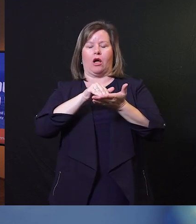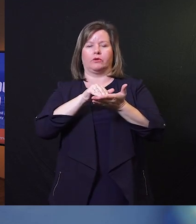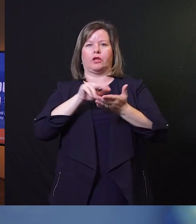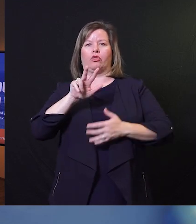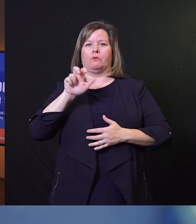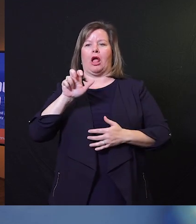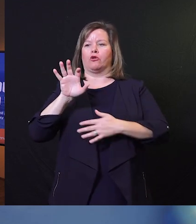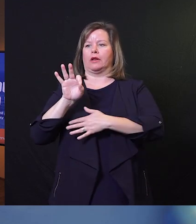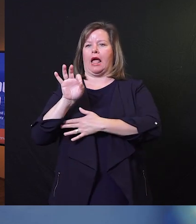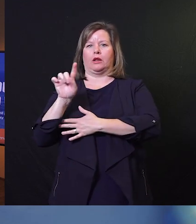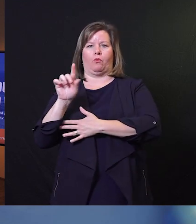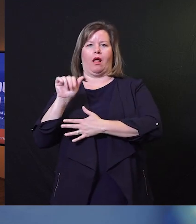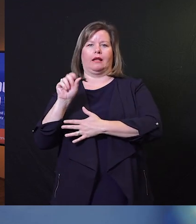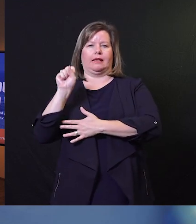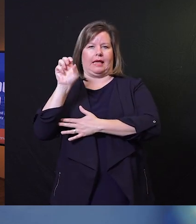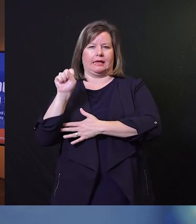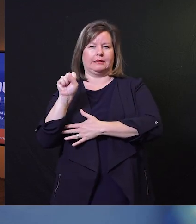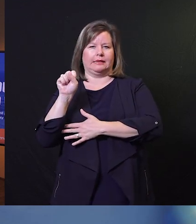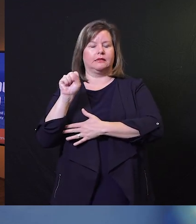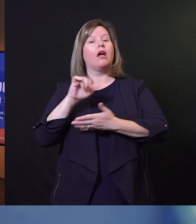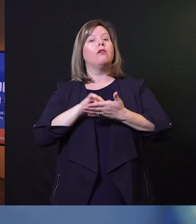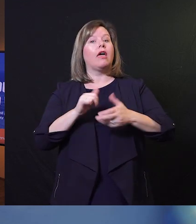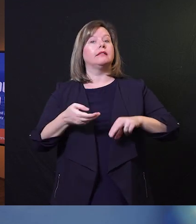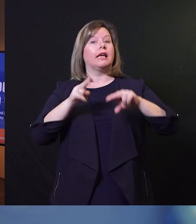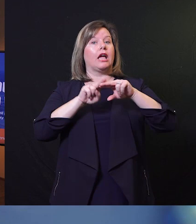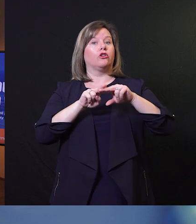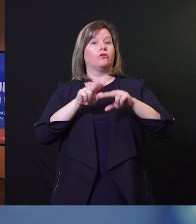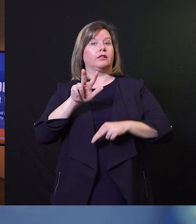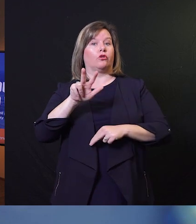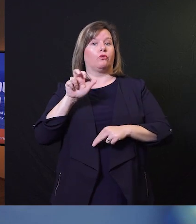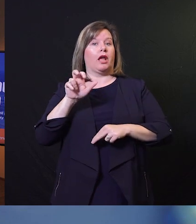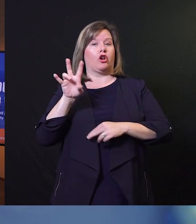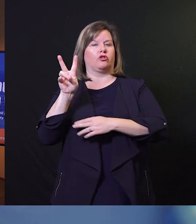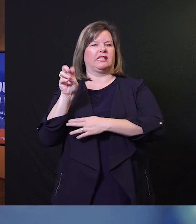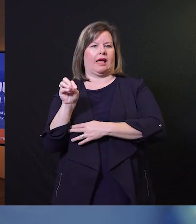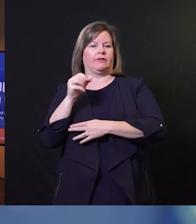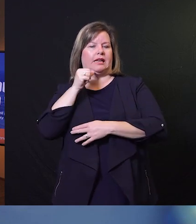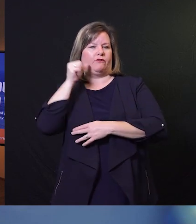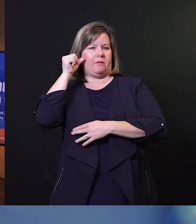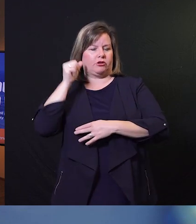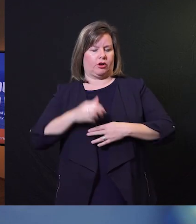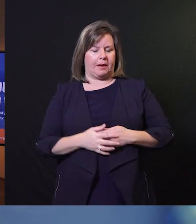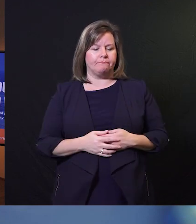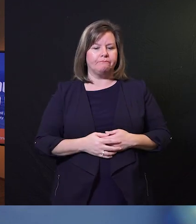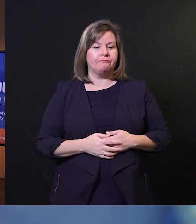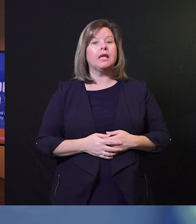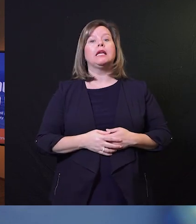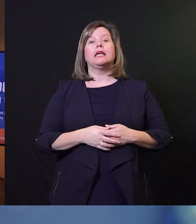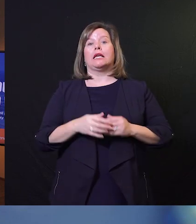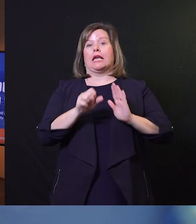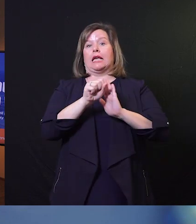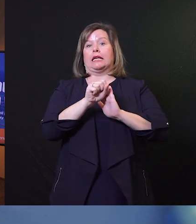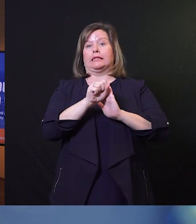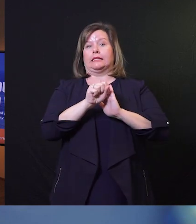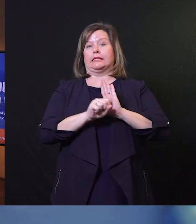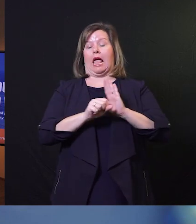48,391 diagnosed cases of COVID-19. That's an increase of 370 over the previous day. And statewide,